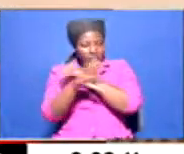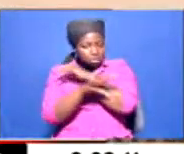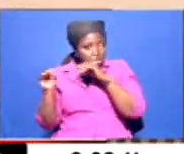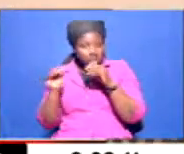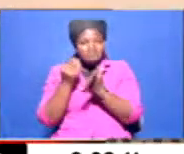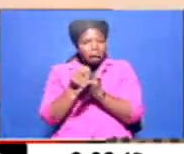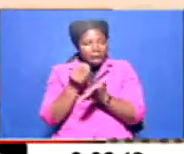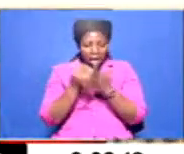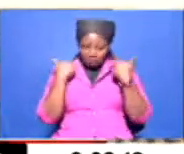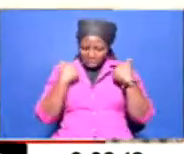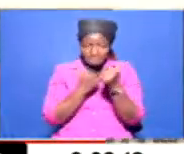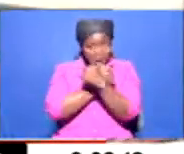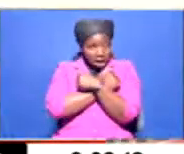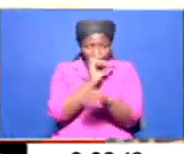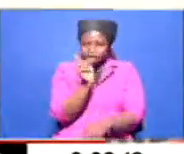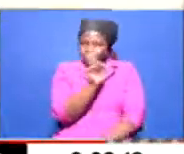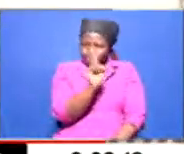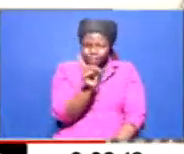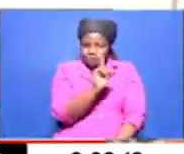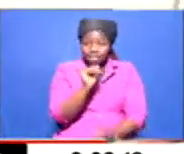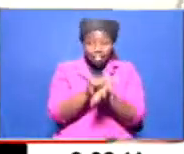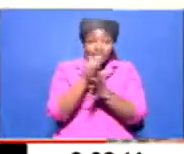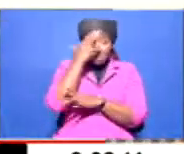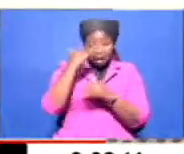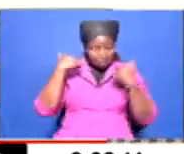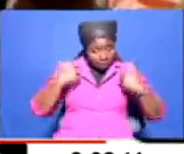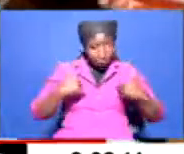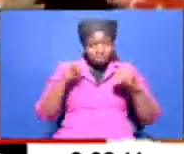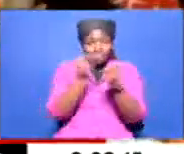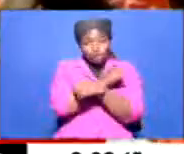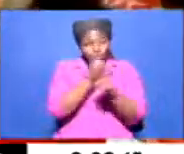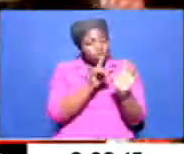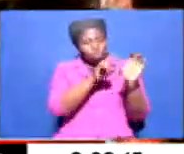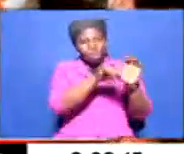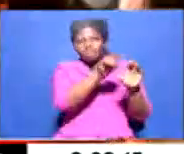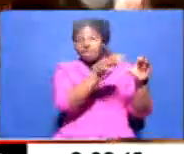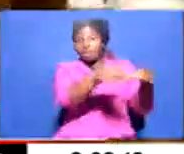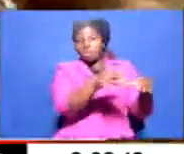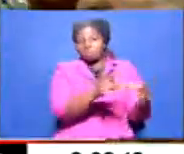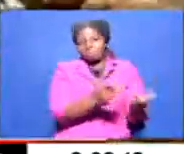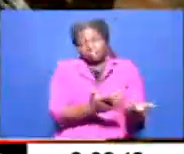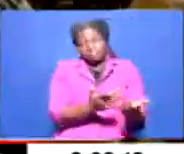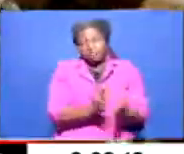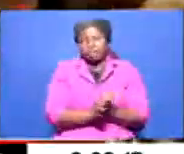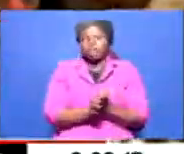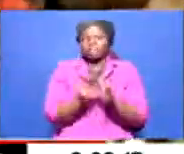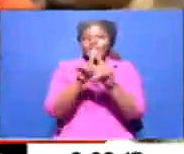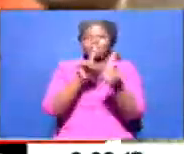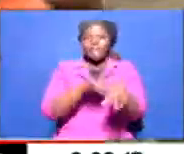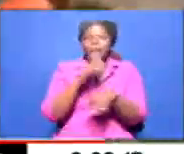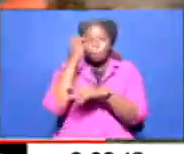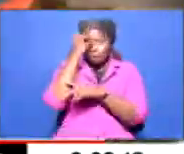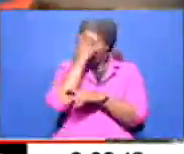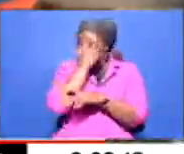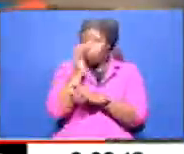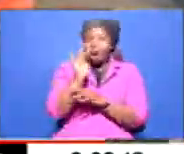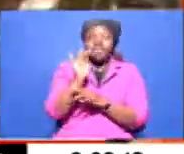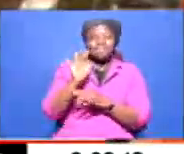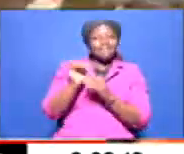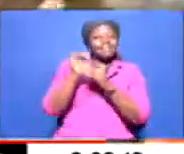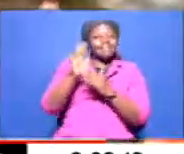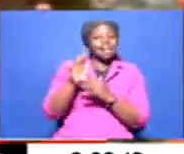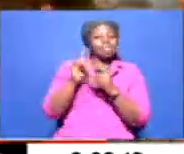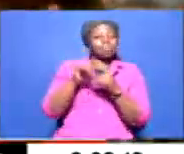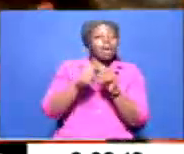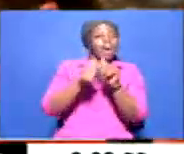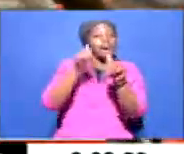sipendelei, na ndio sababu siwezi kuwa na wale mimi. At the same time, Karua called on leaders to desist from luring the